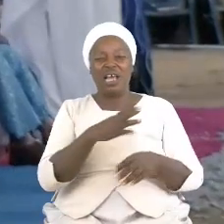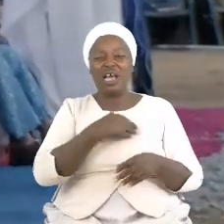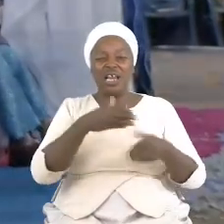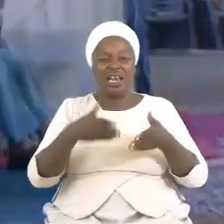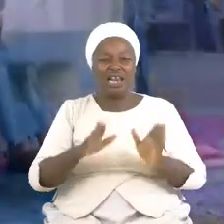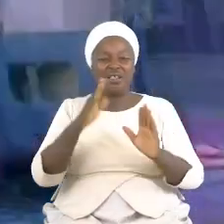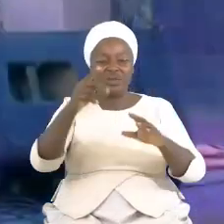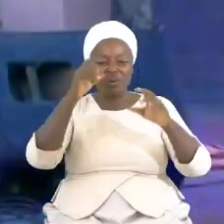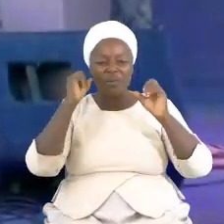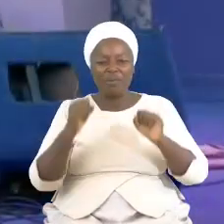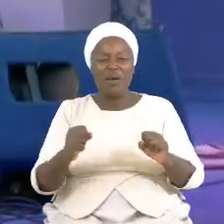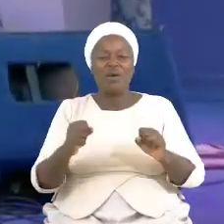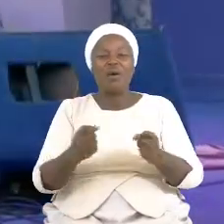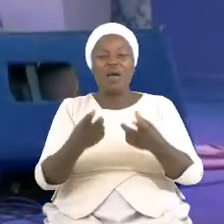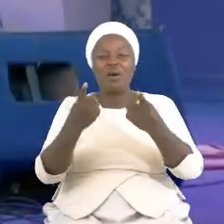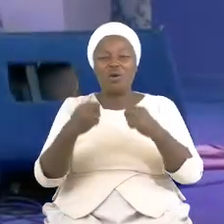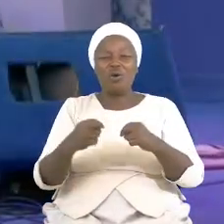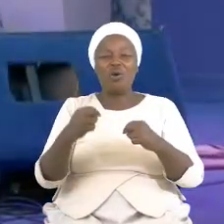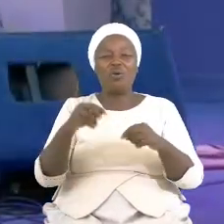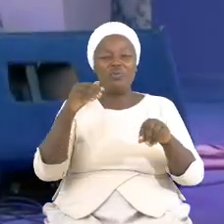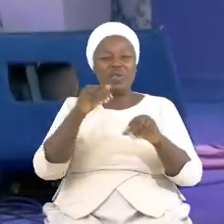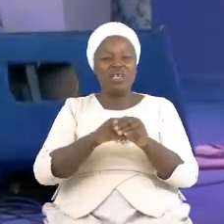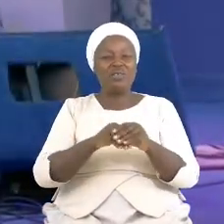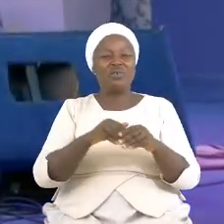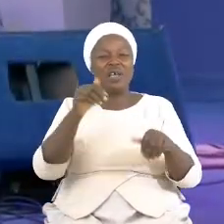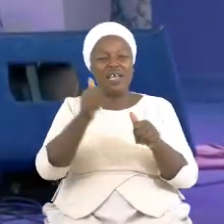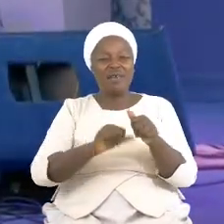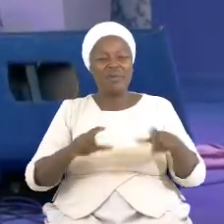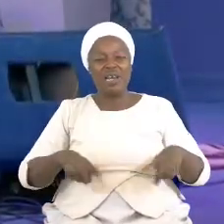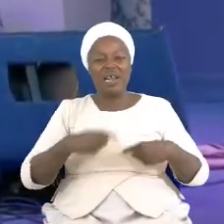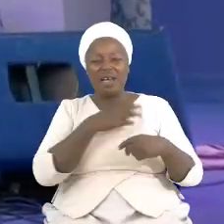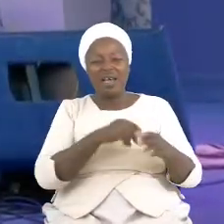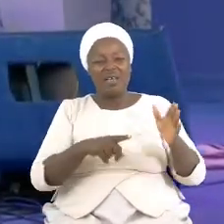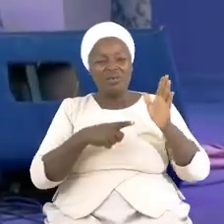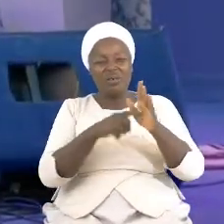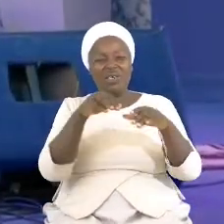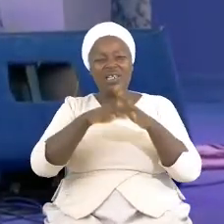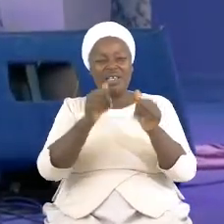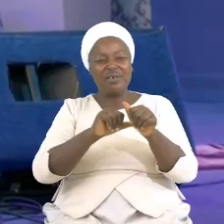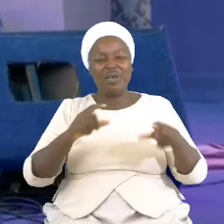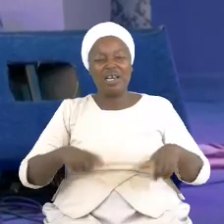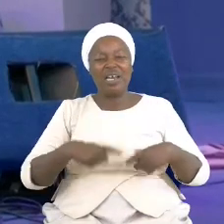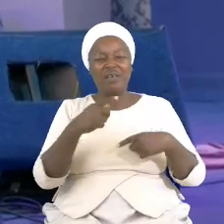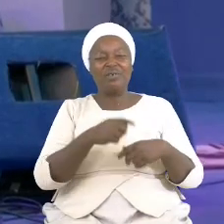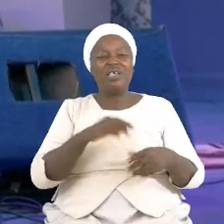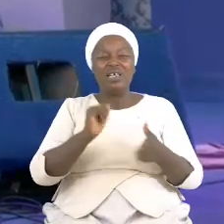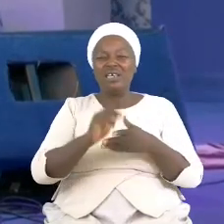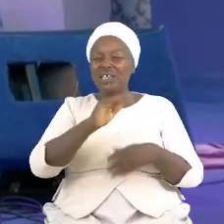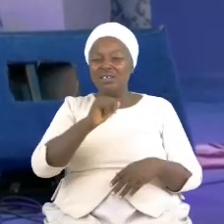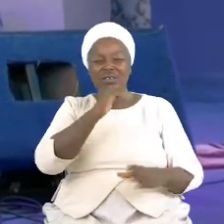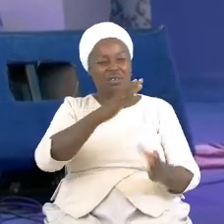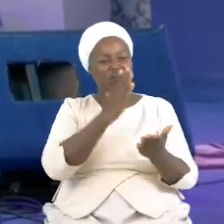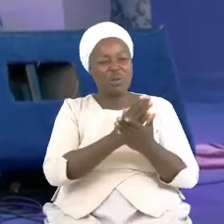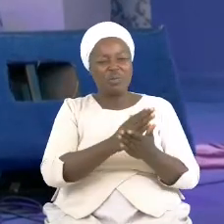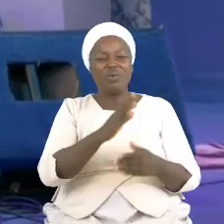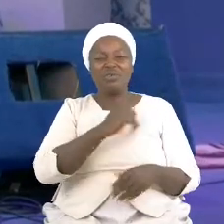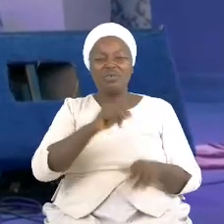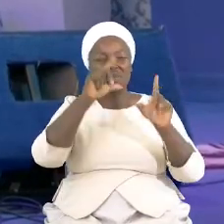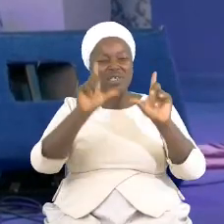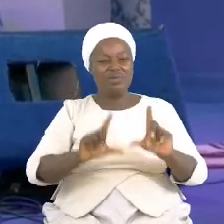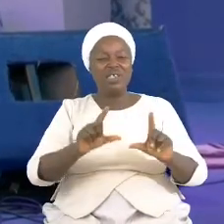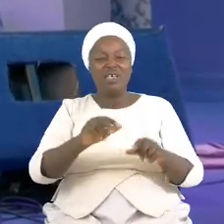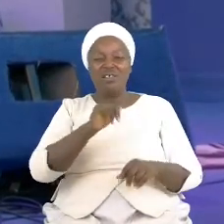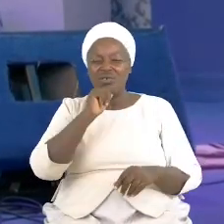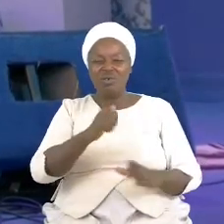power come in every life, be manifested in every life, unrestricted, unlimited,